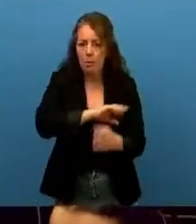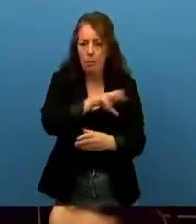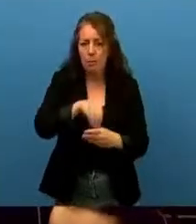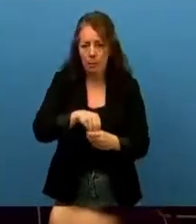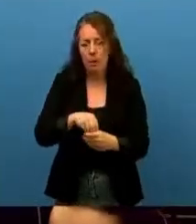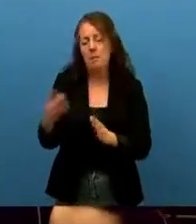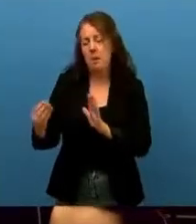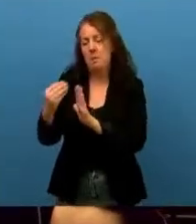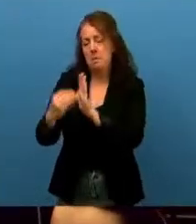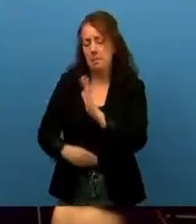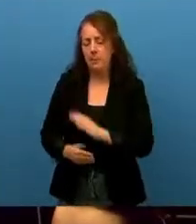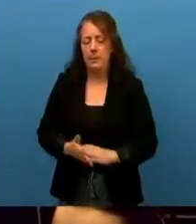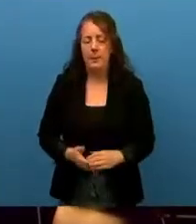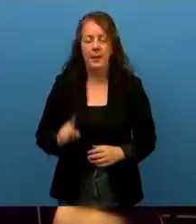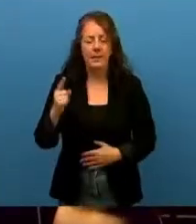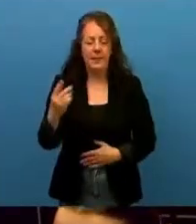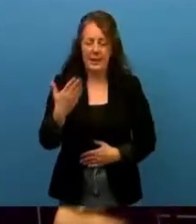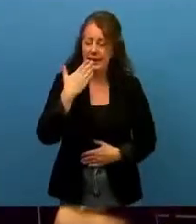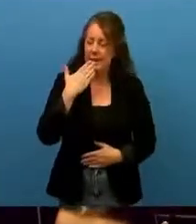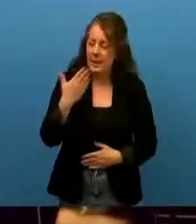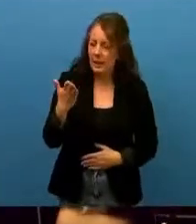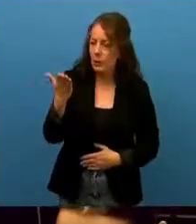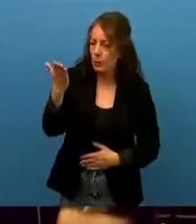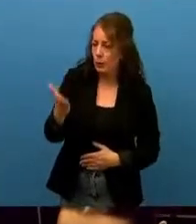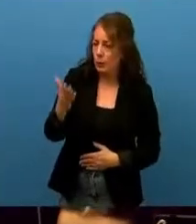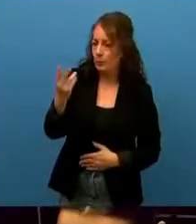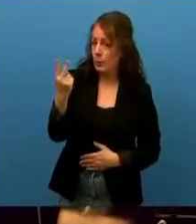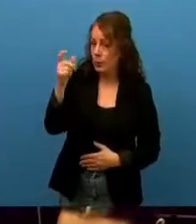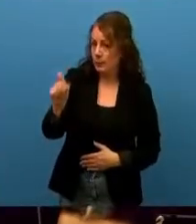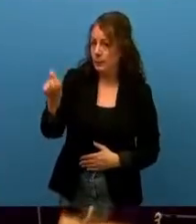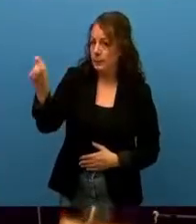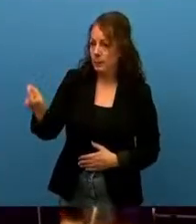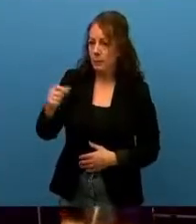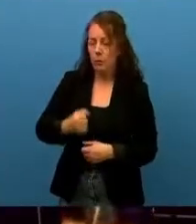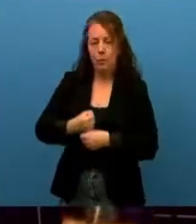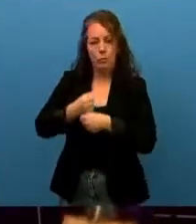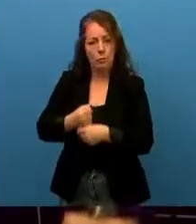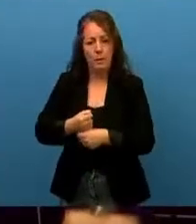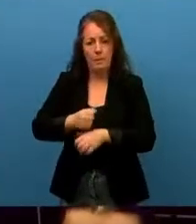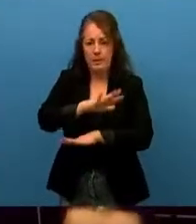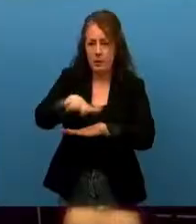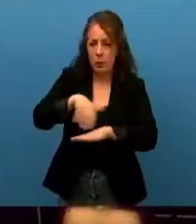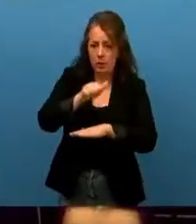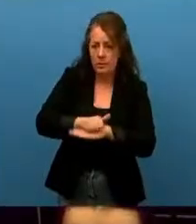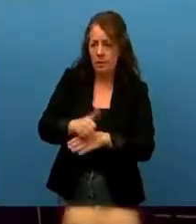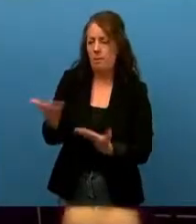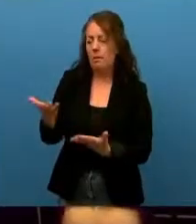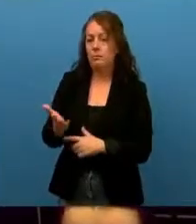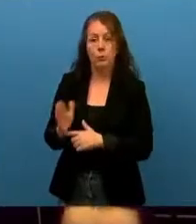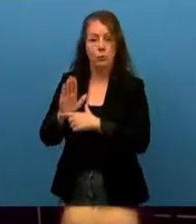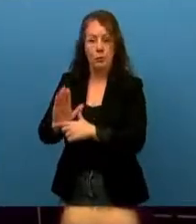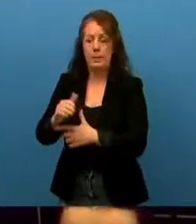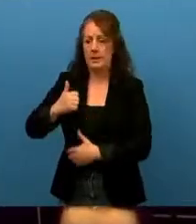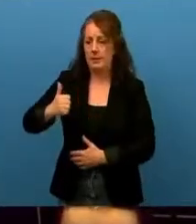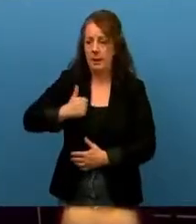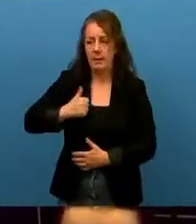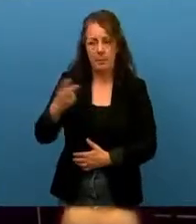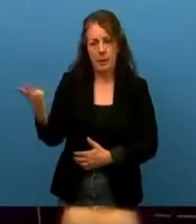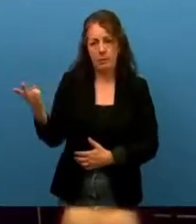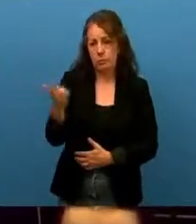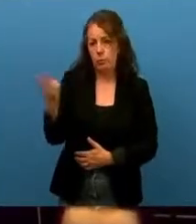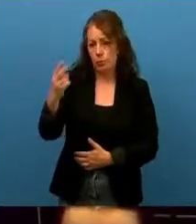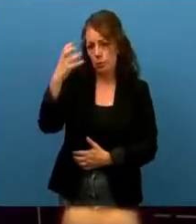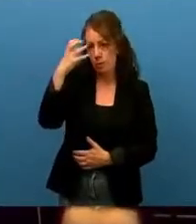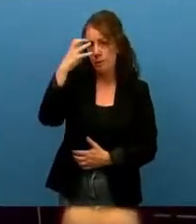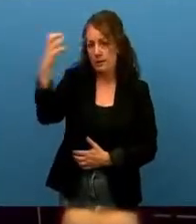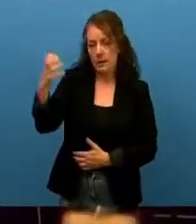the representatives of Canada and Australia, who as states acted as